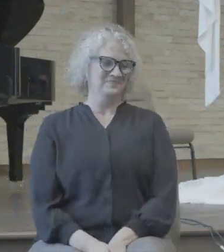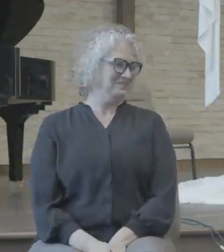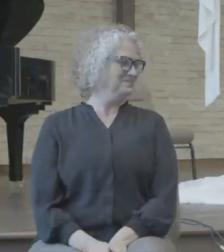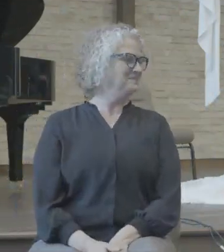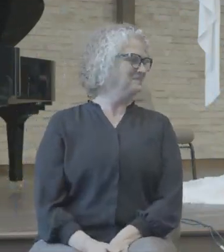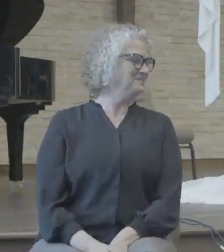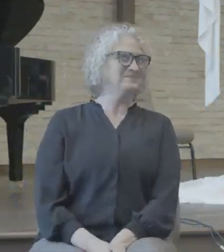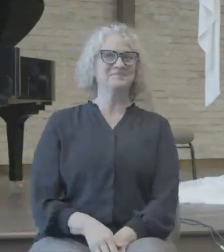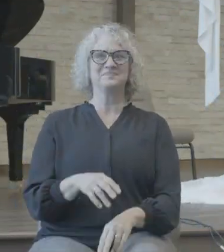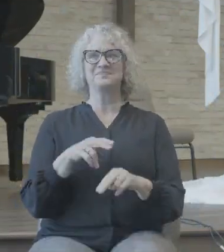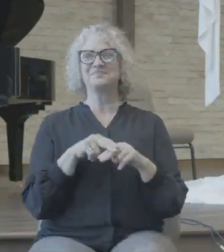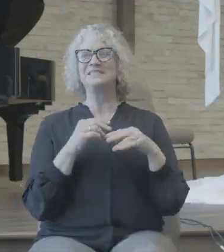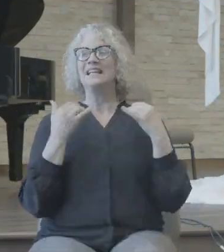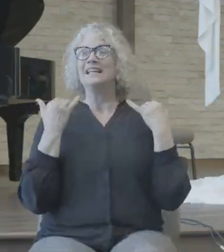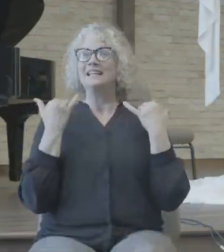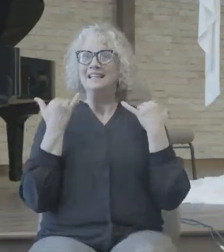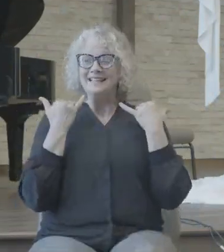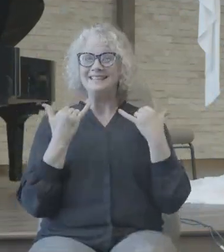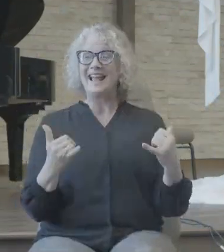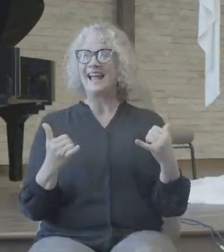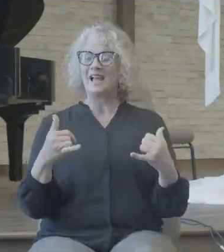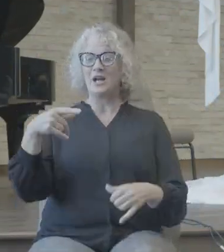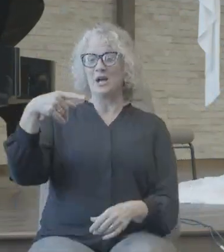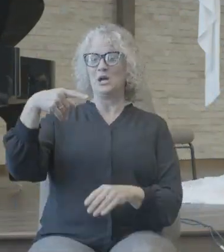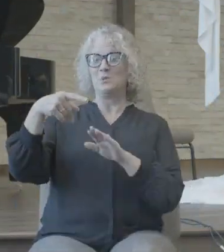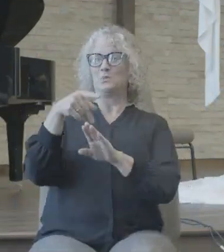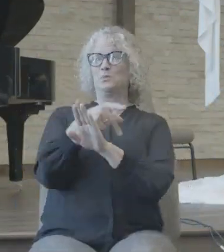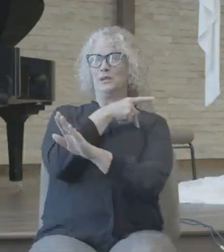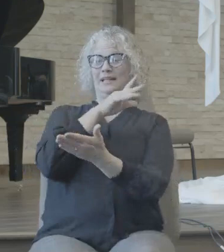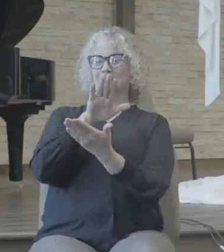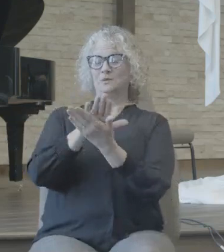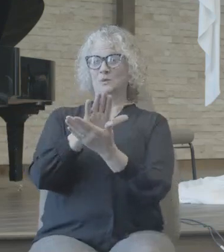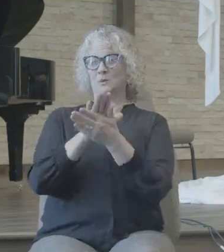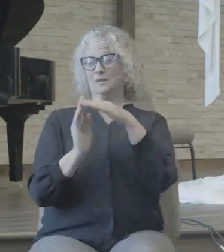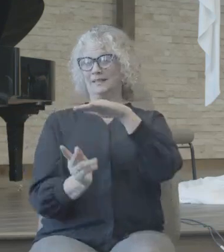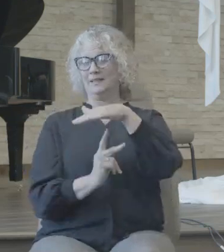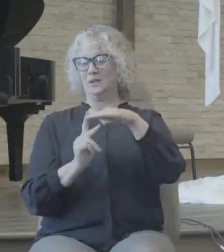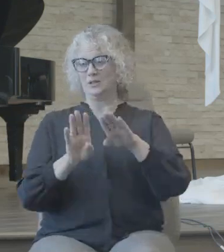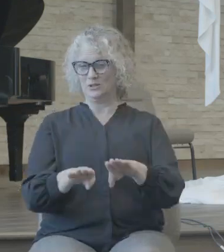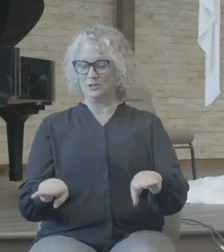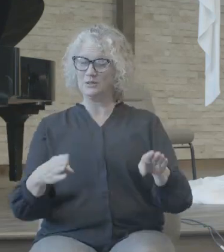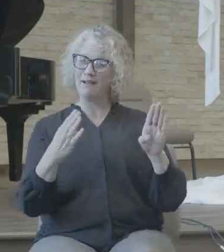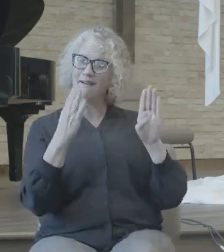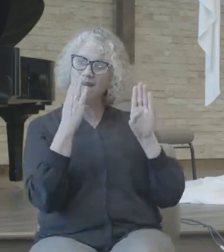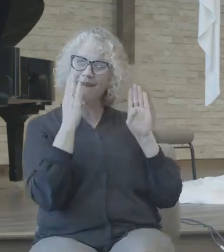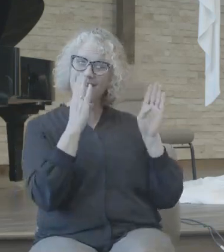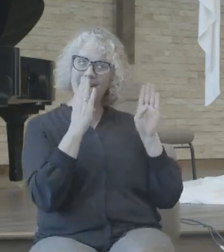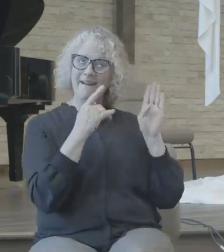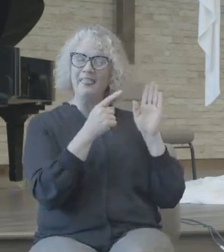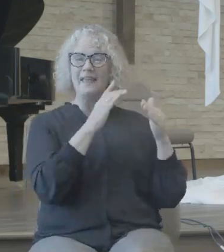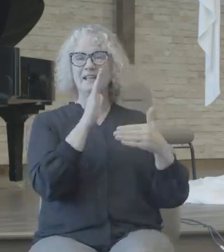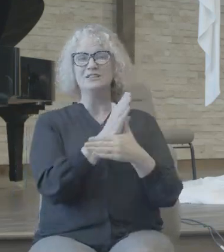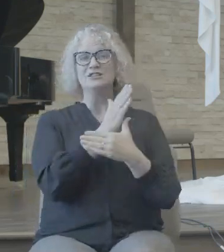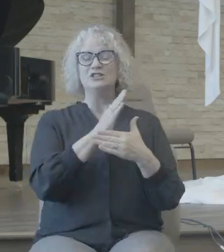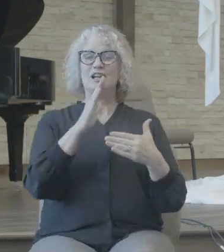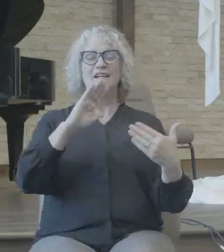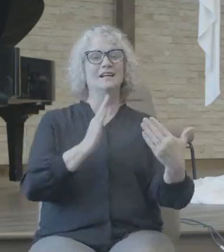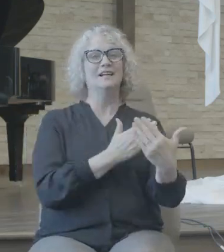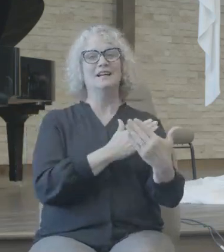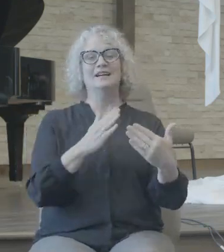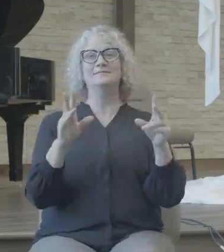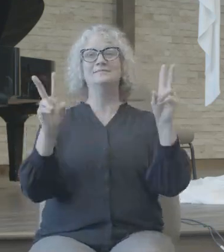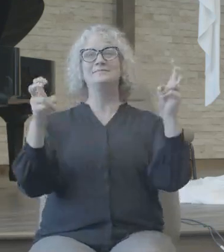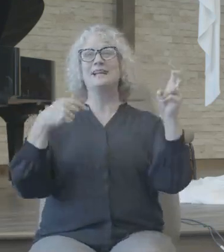And let's give our attention to the preschool and kindergarten children. They'll share with us the song, I'll Live for